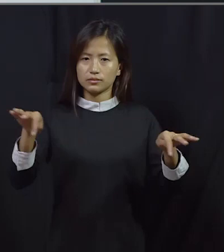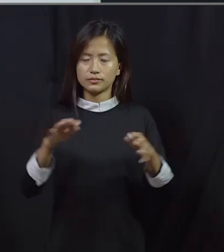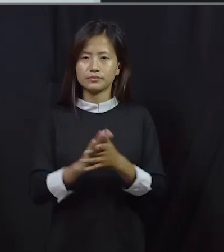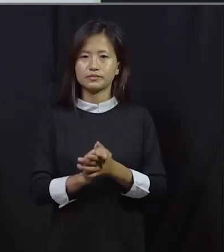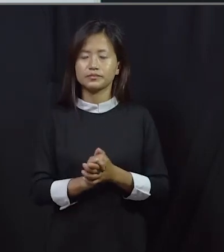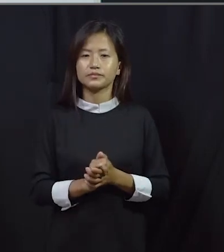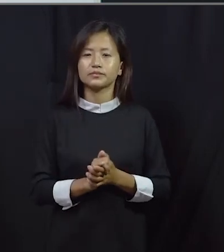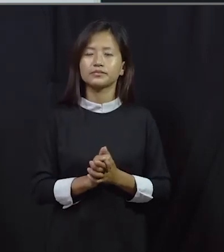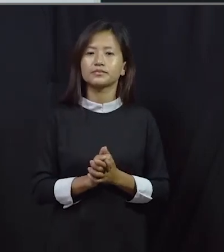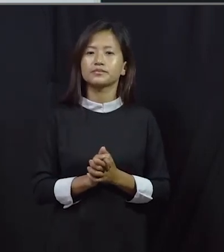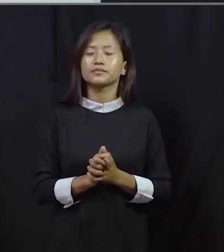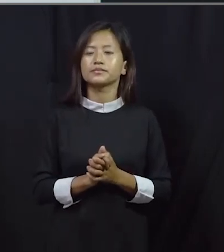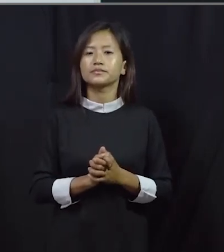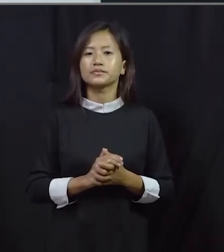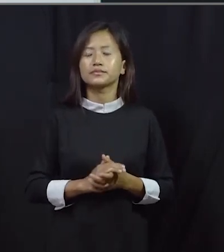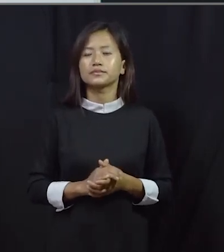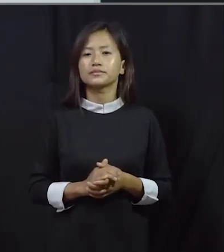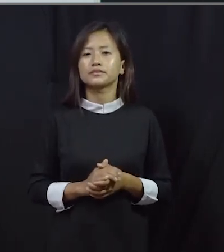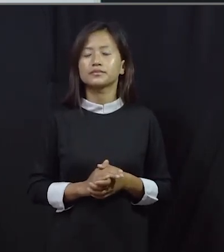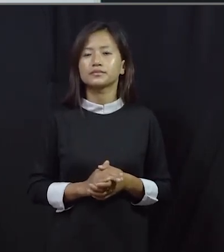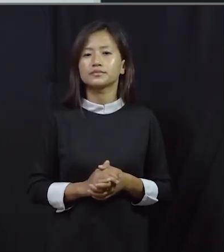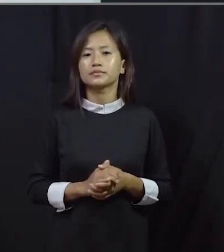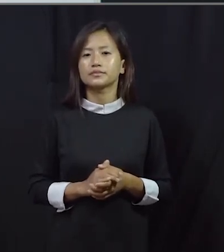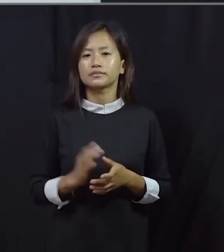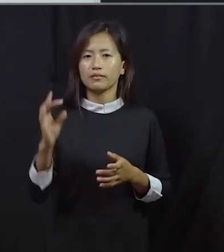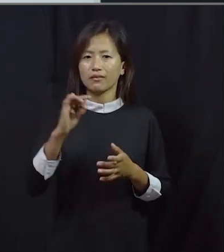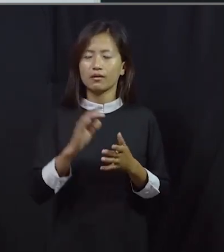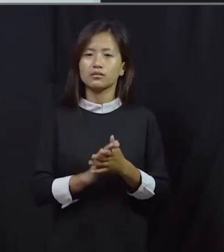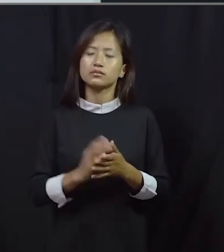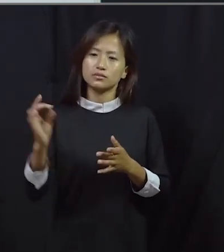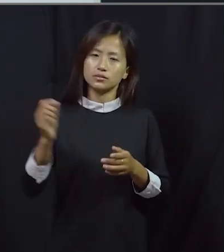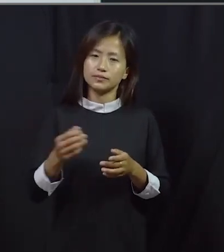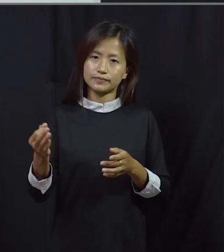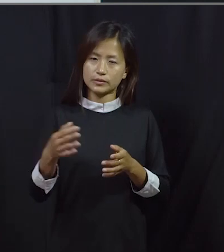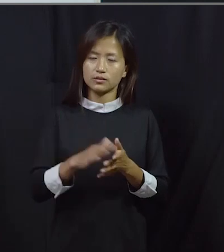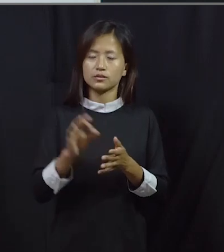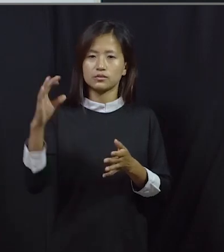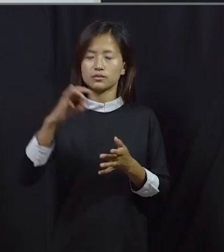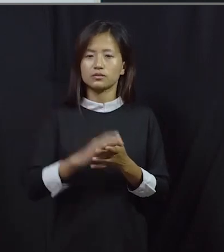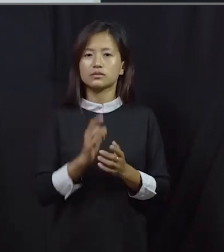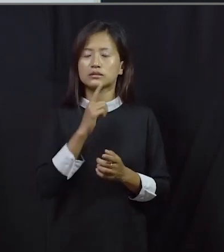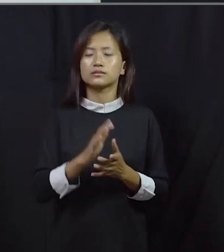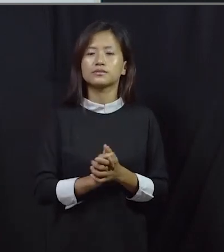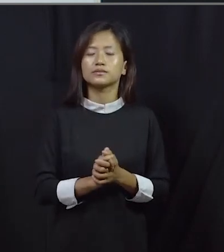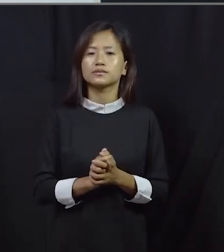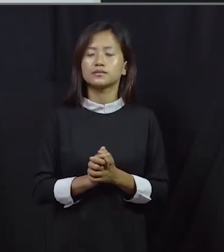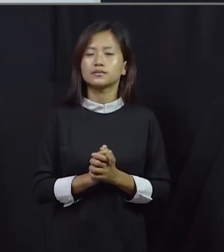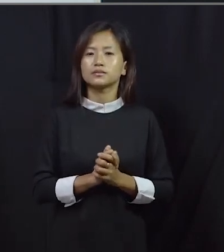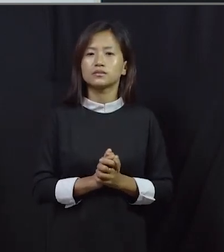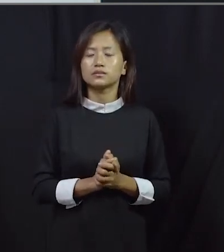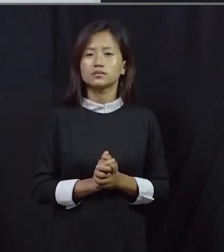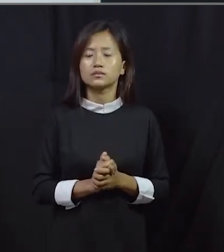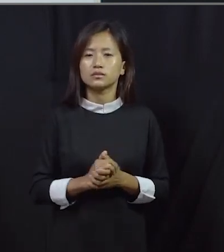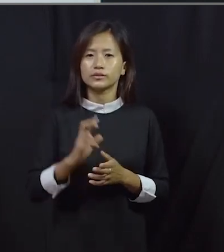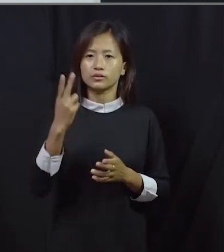time, temperature, current, luminous intensity, amount of substance. So this is 7. This is how much? Total 7. As I told you,